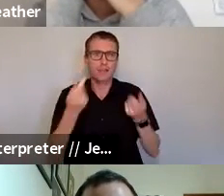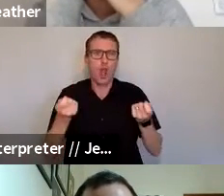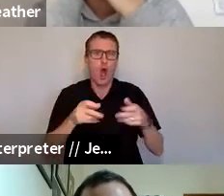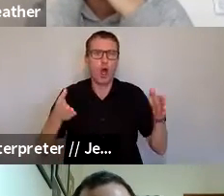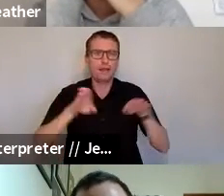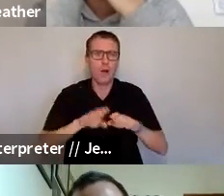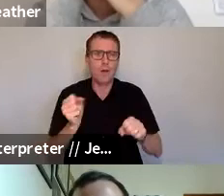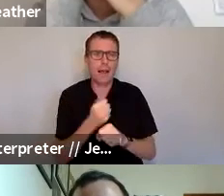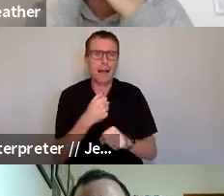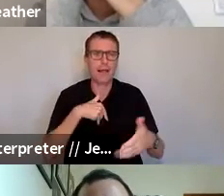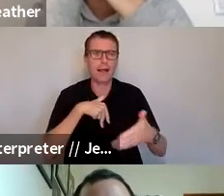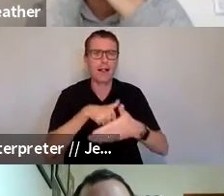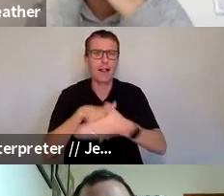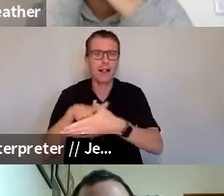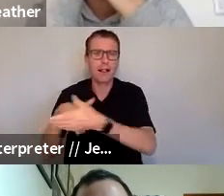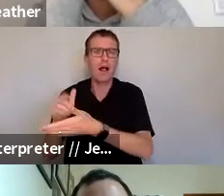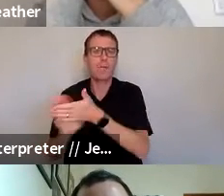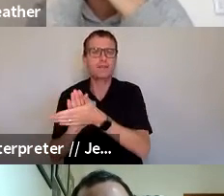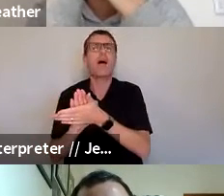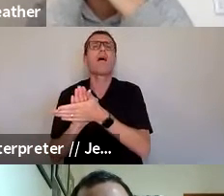So yeah, that's the main thing I would